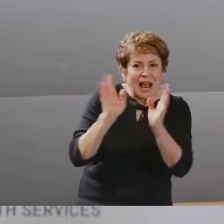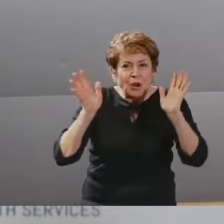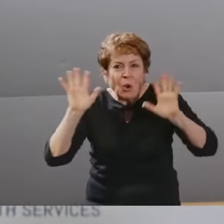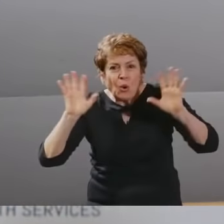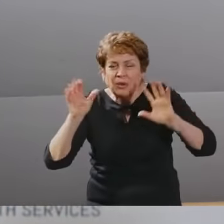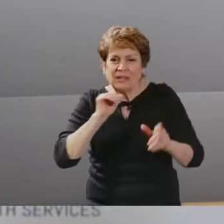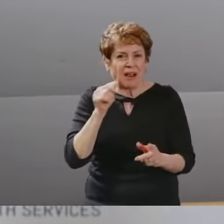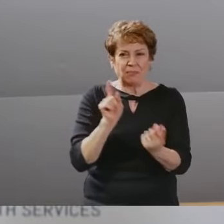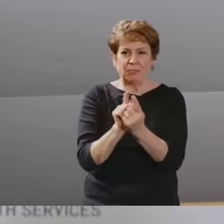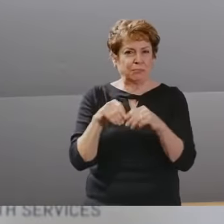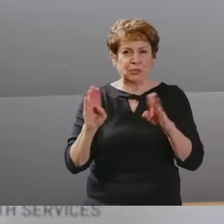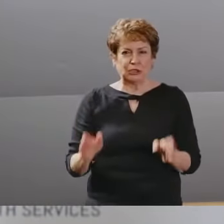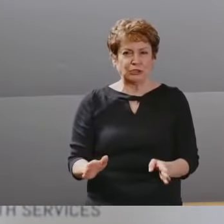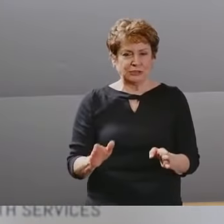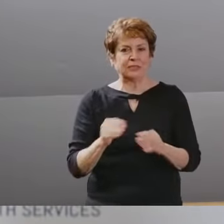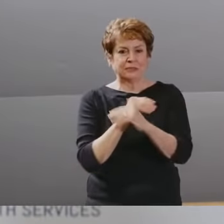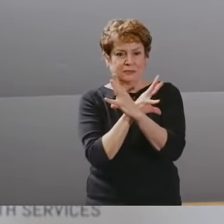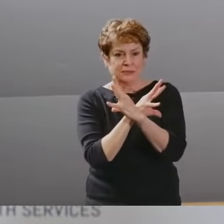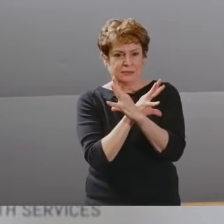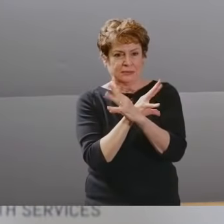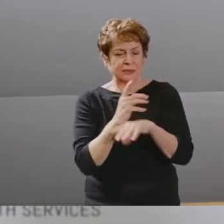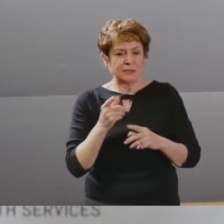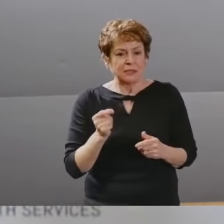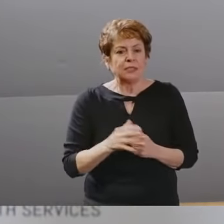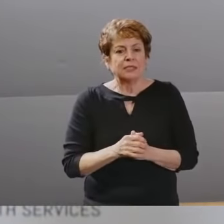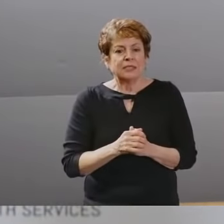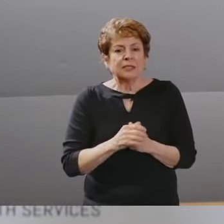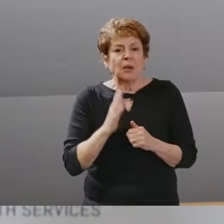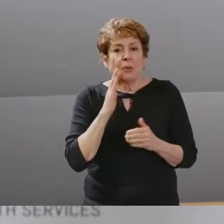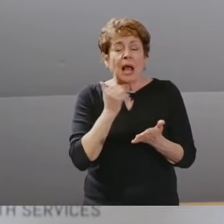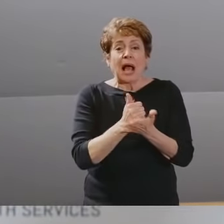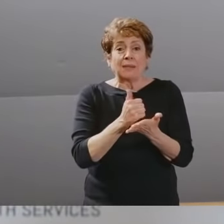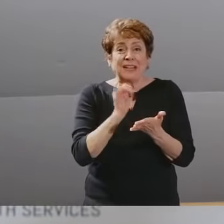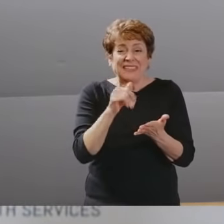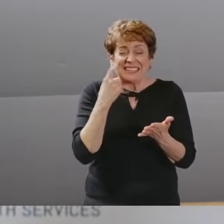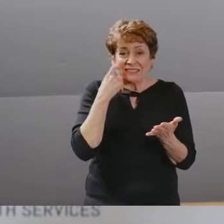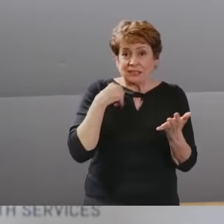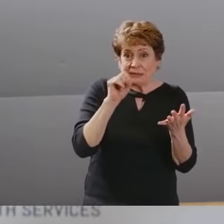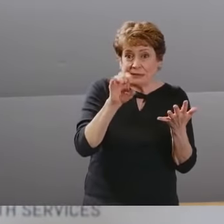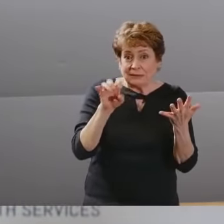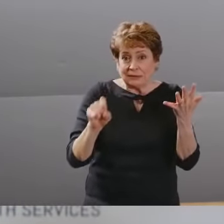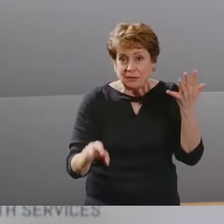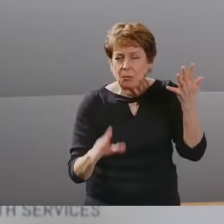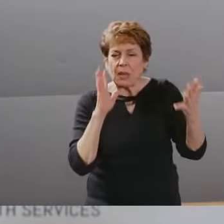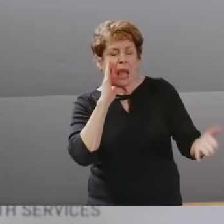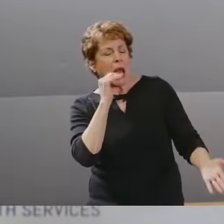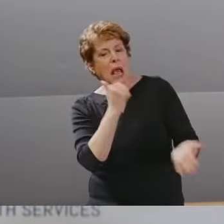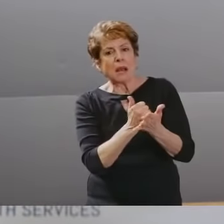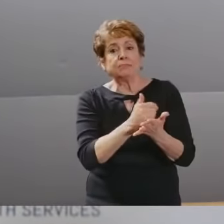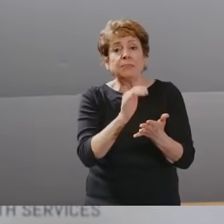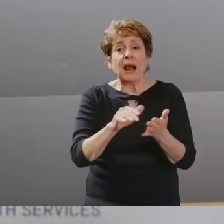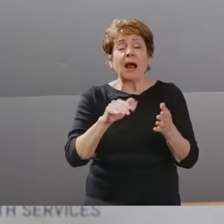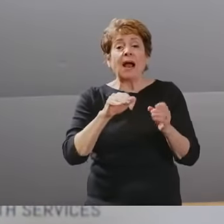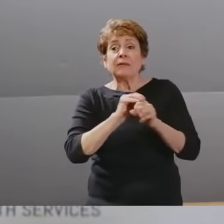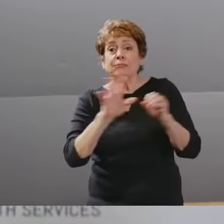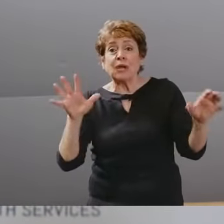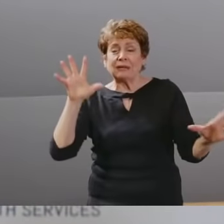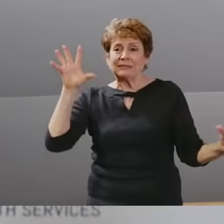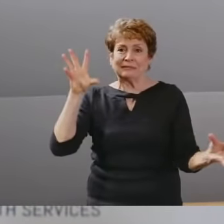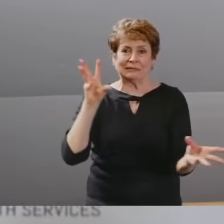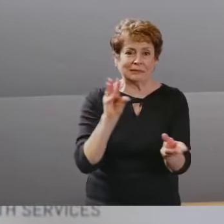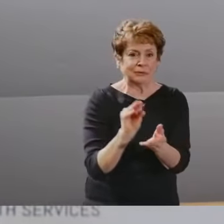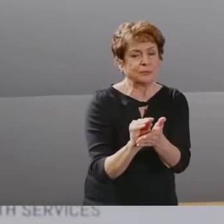and help reduce the risk of increased cases after the holiday. So we want all Arizonans to stay safe during the holiday. Thank